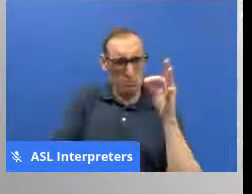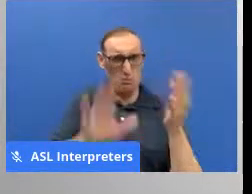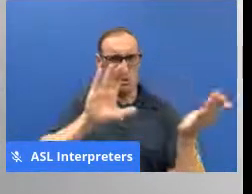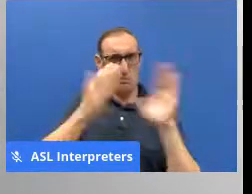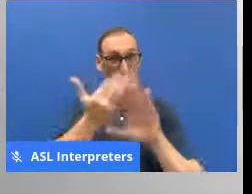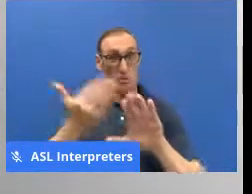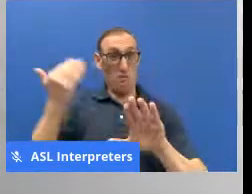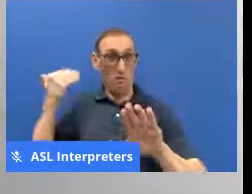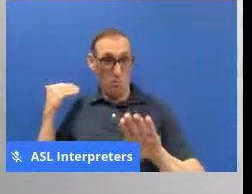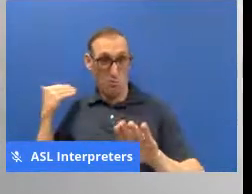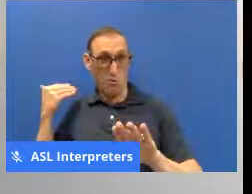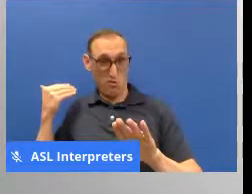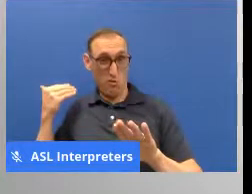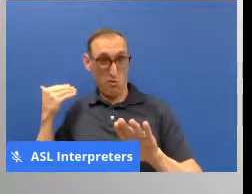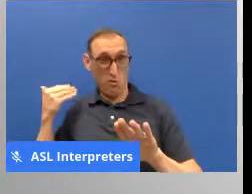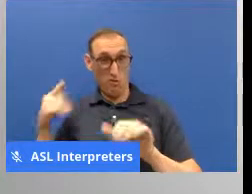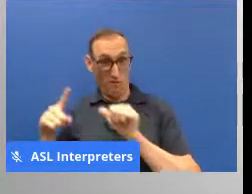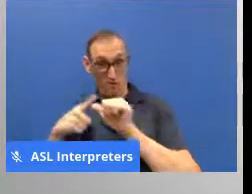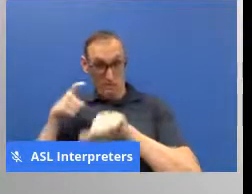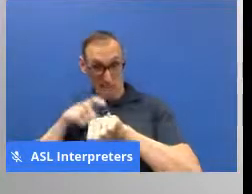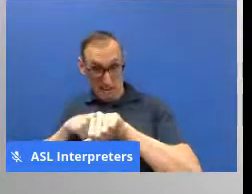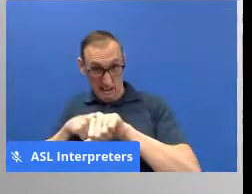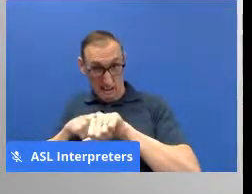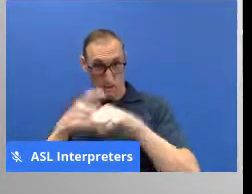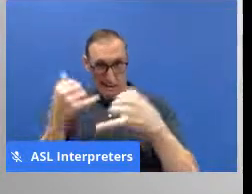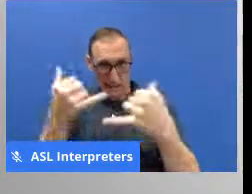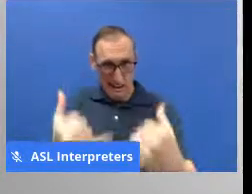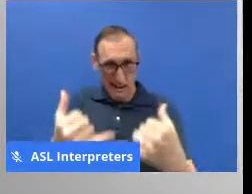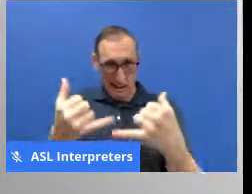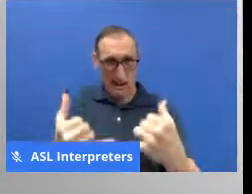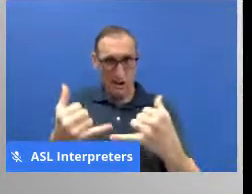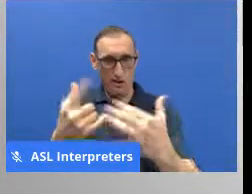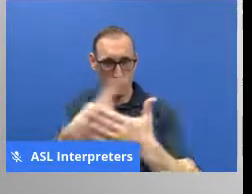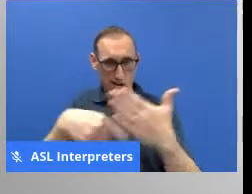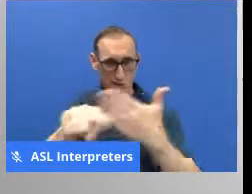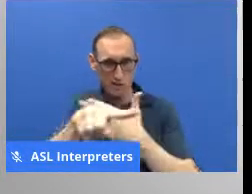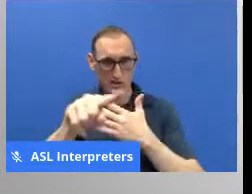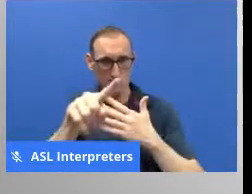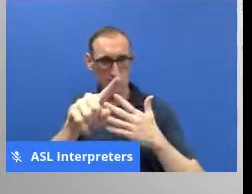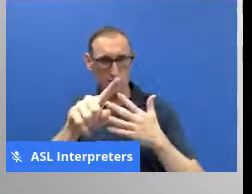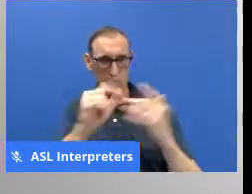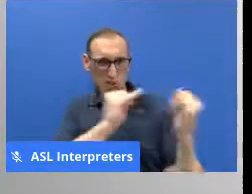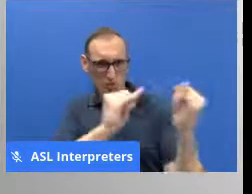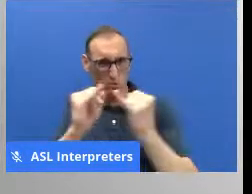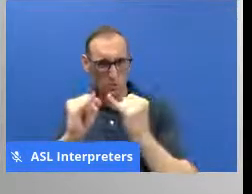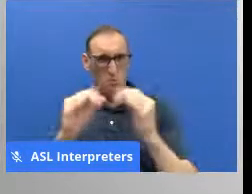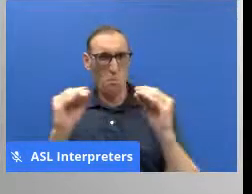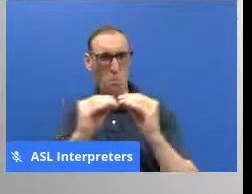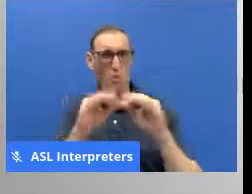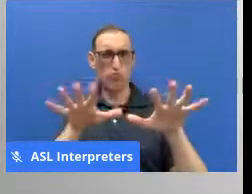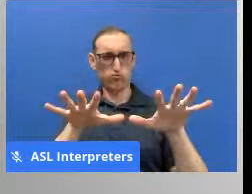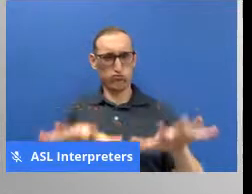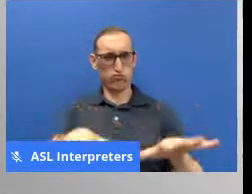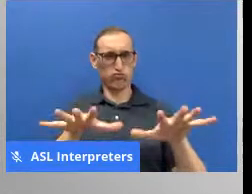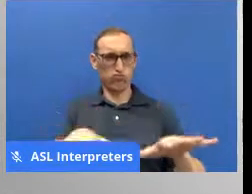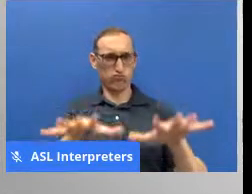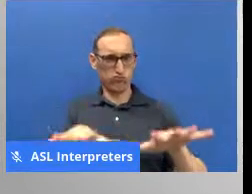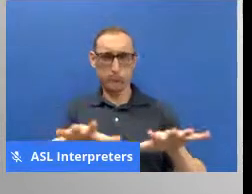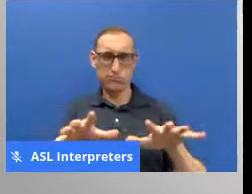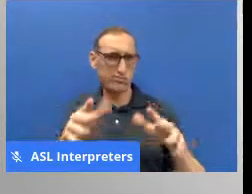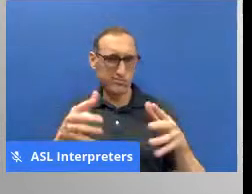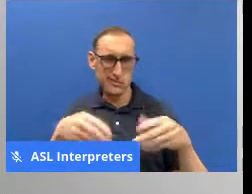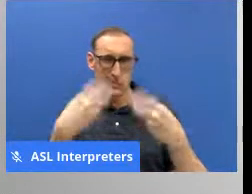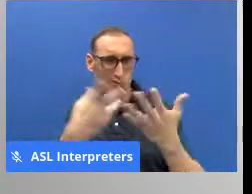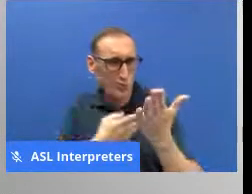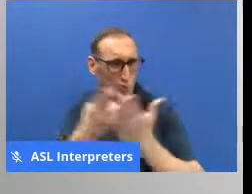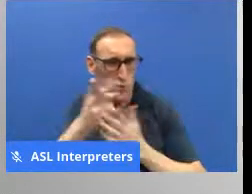review team was here the first time. It's a different atmosphere here in Clark County. I think you can relax and give truthful and honest answers about